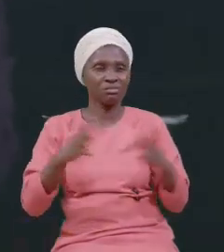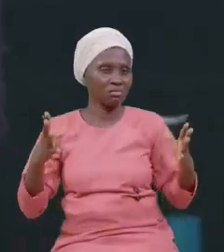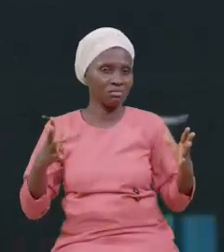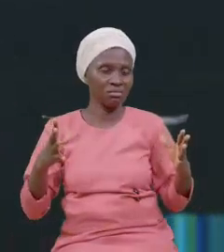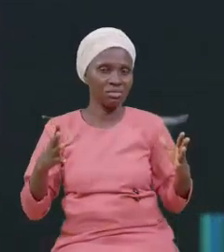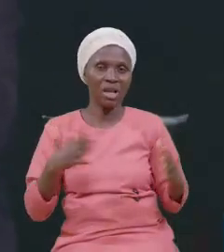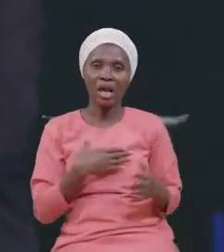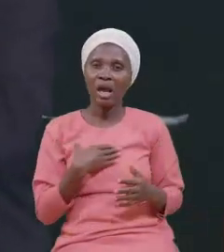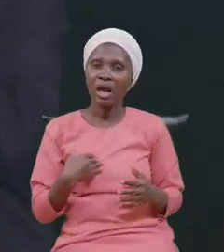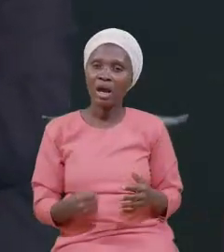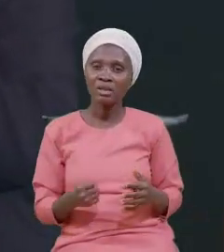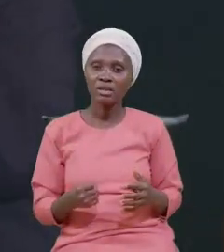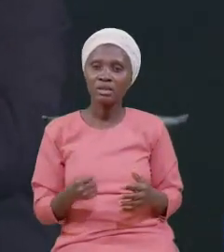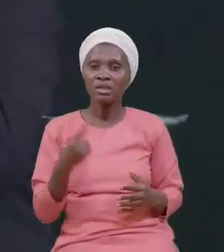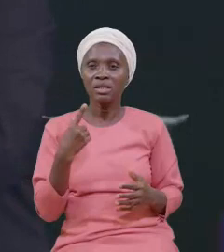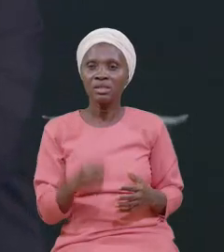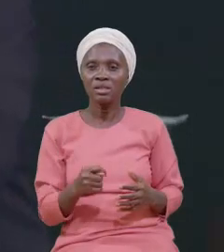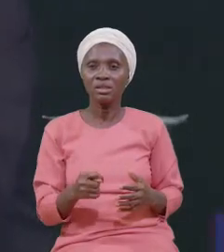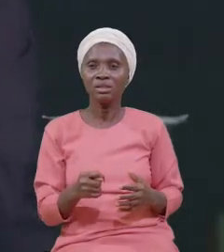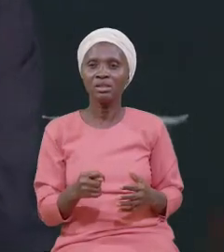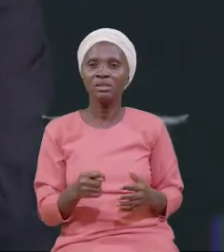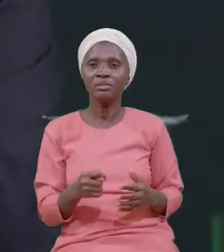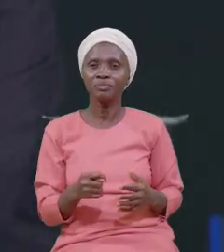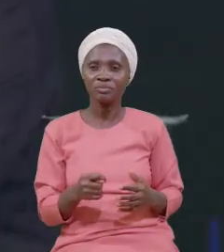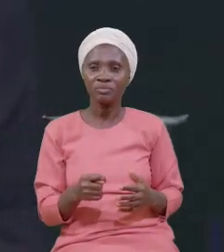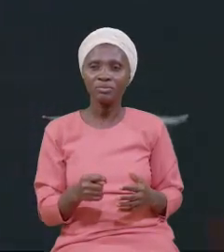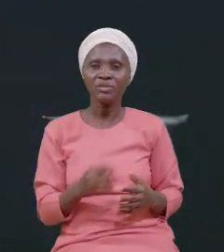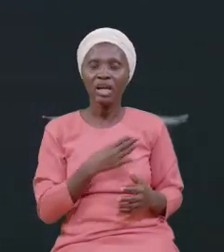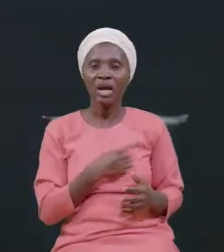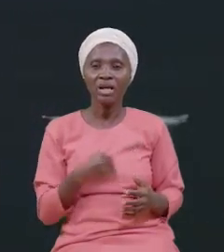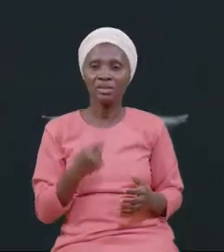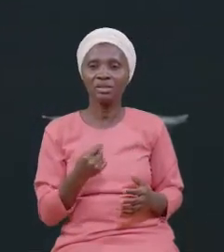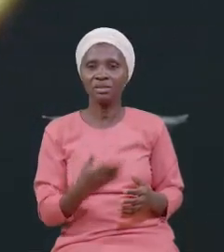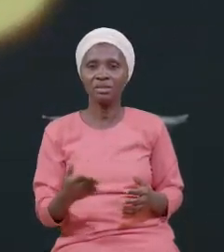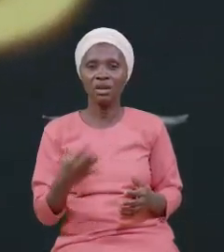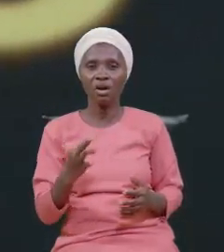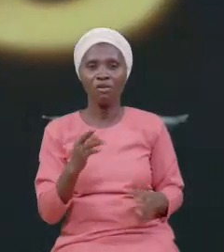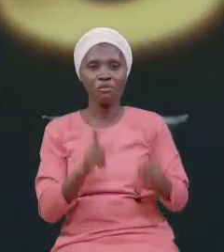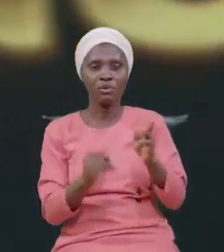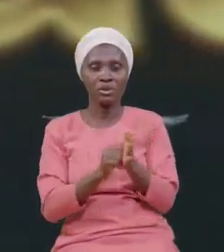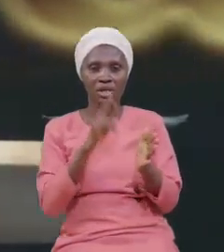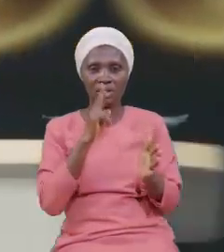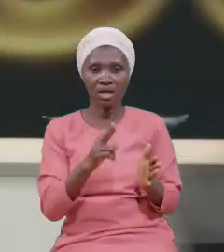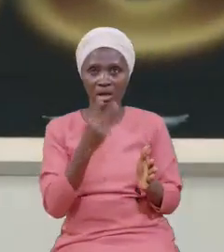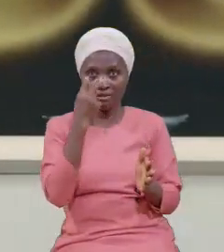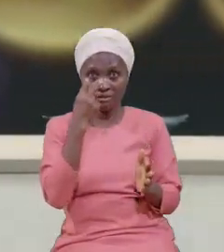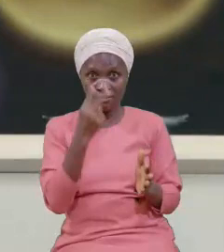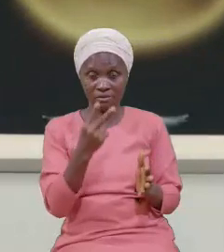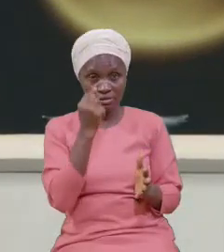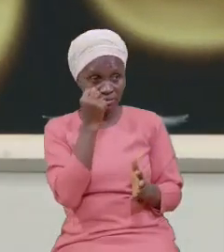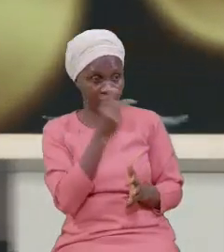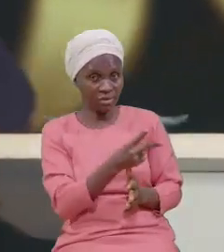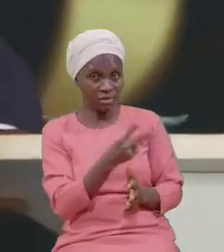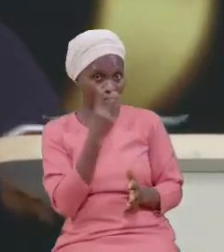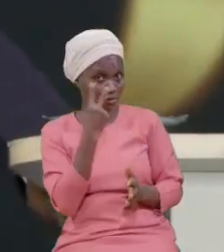the thing or the people that are visible to you, they're the people that will say, please,